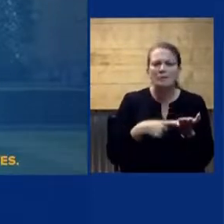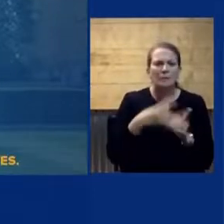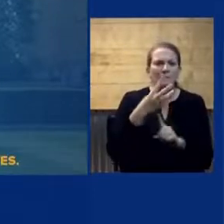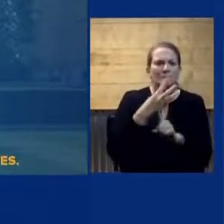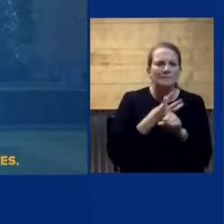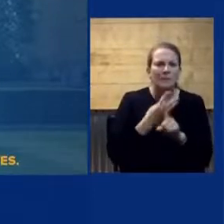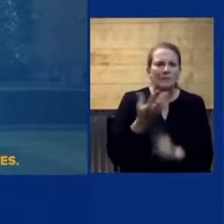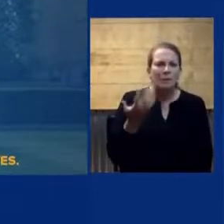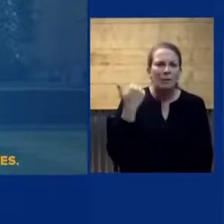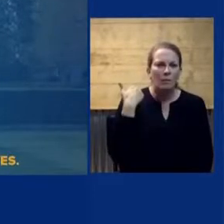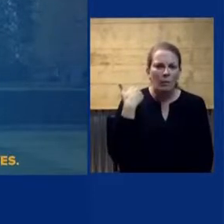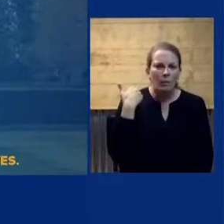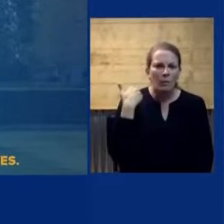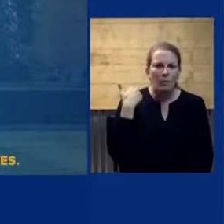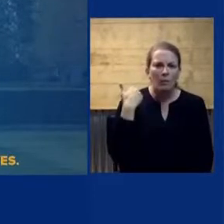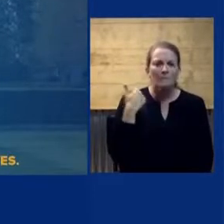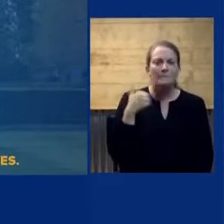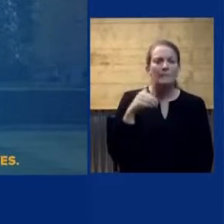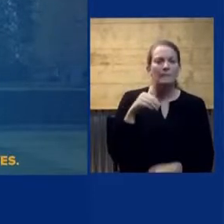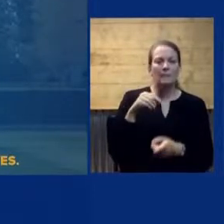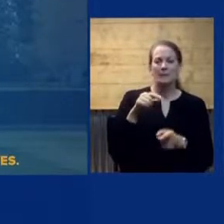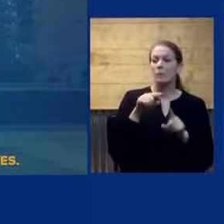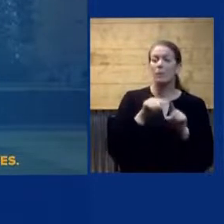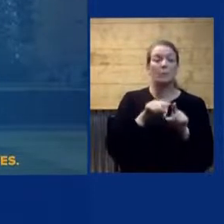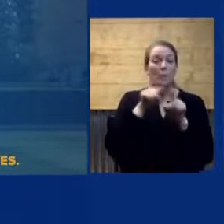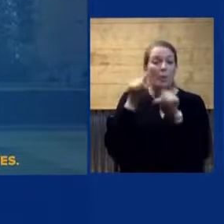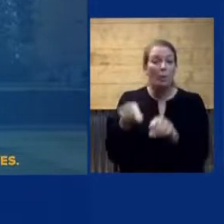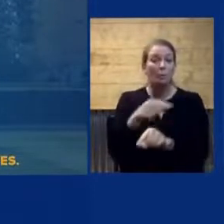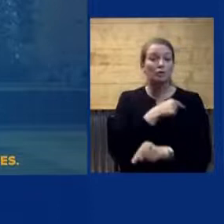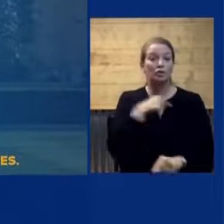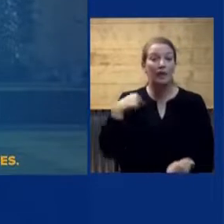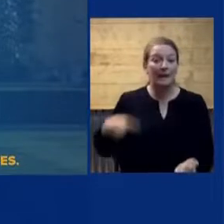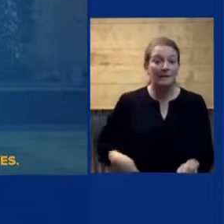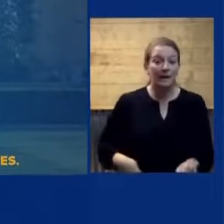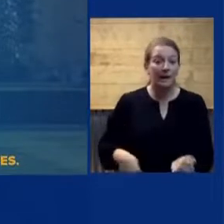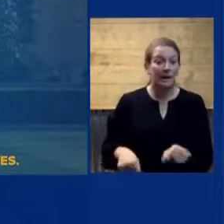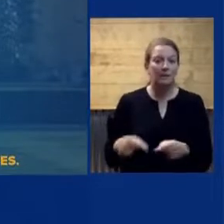to China to pick up masks. We talked about